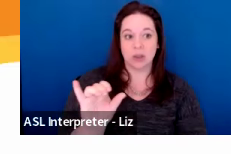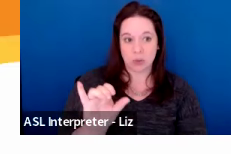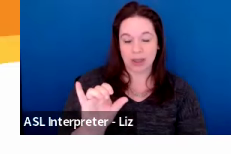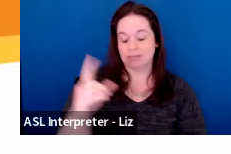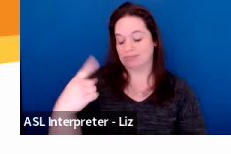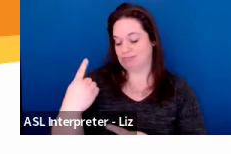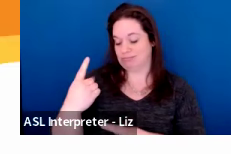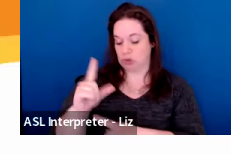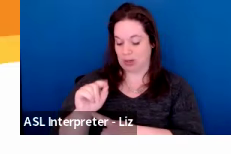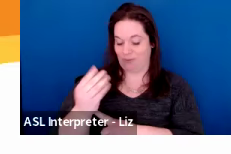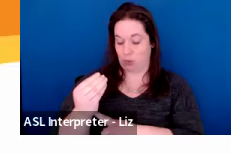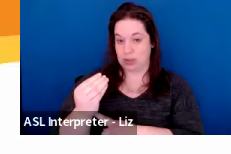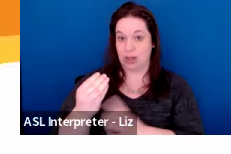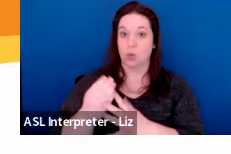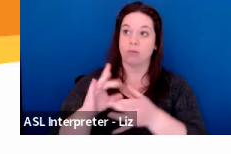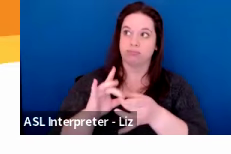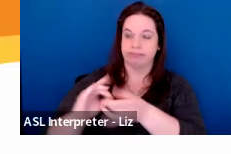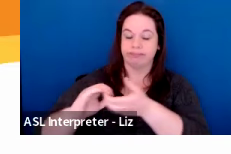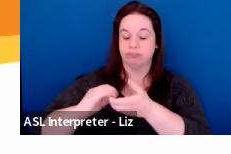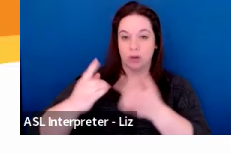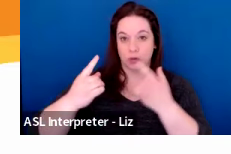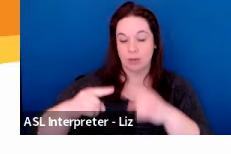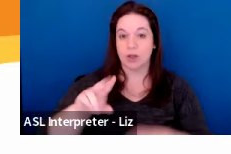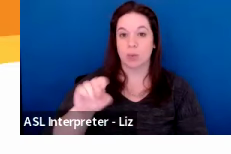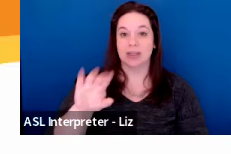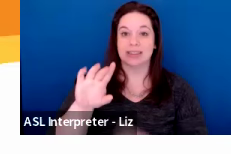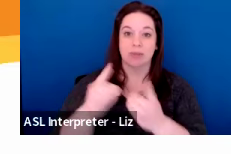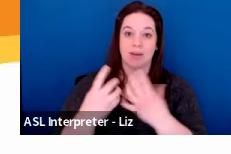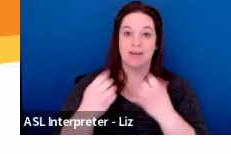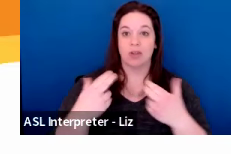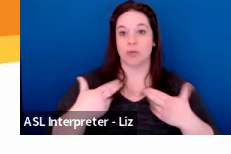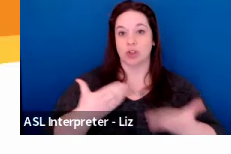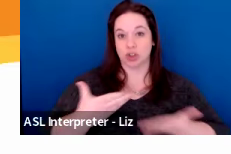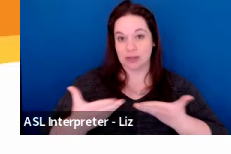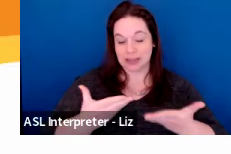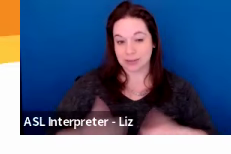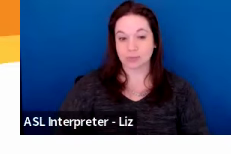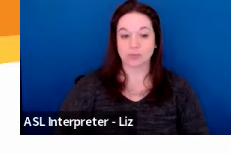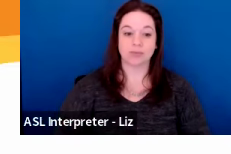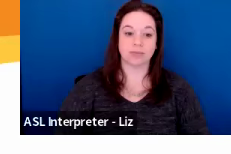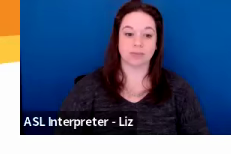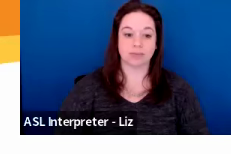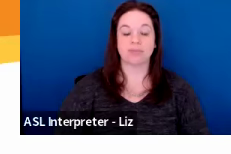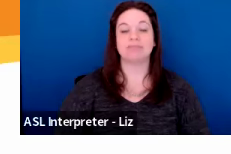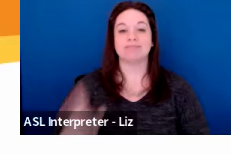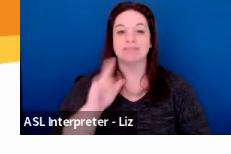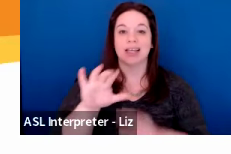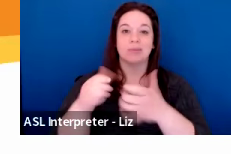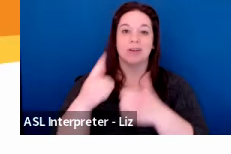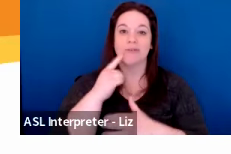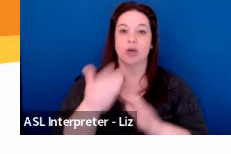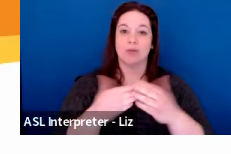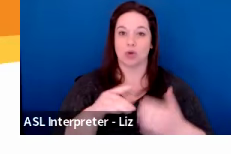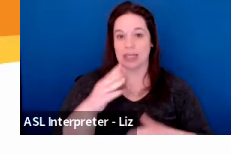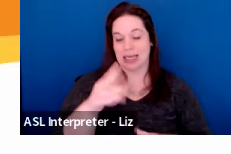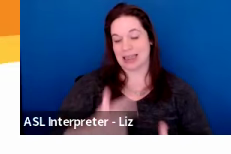2014 through a cooperative agreement with the U.S. Department of Health and Human Services Administration for Community Living,